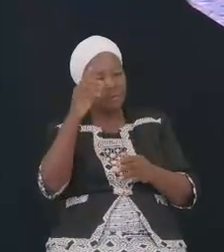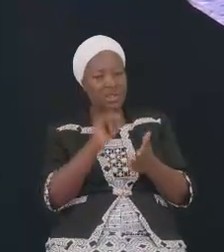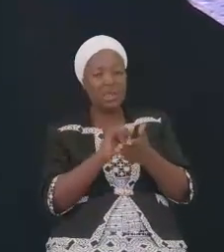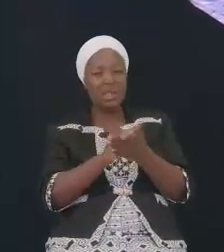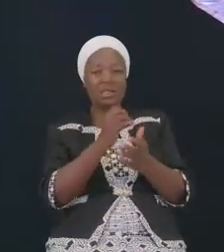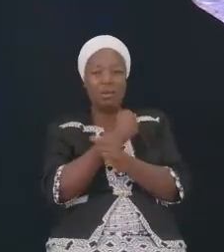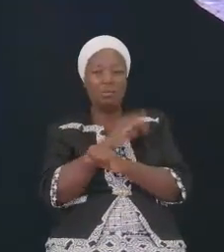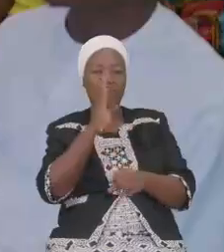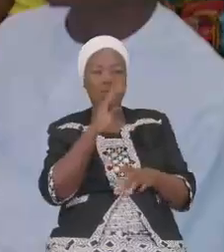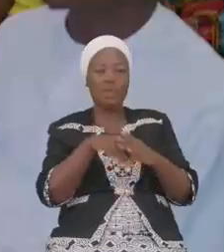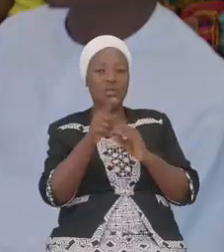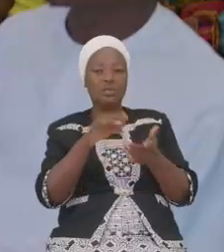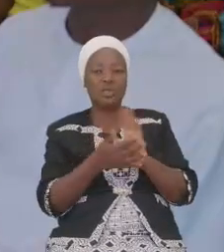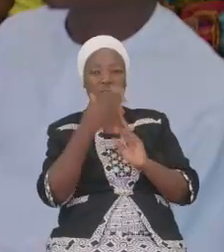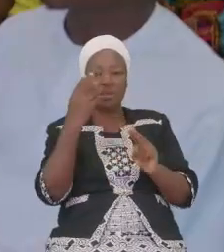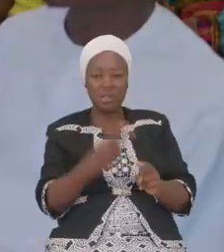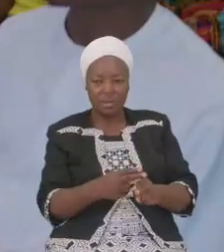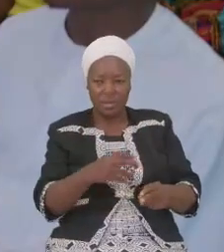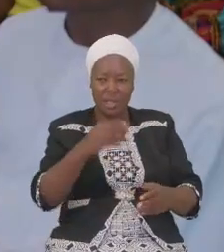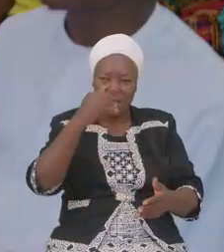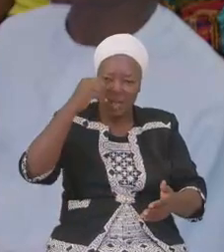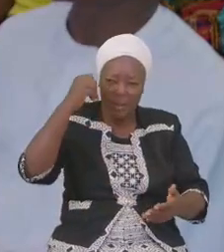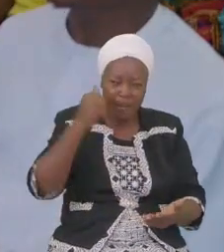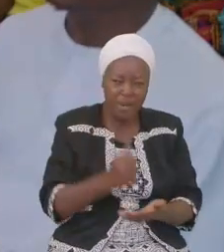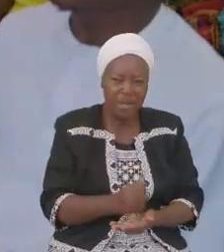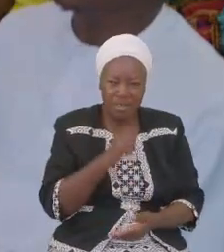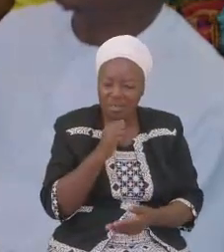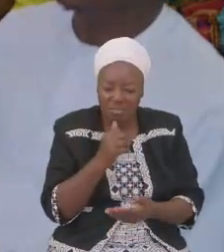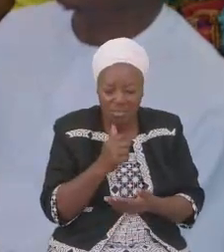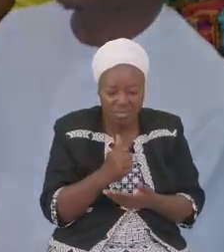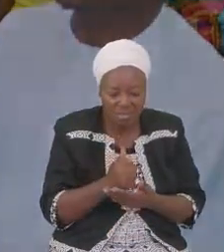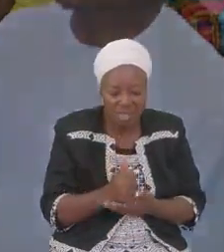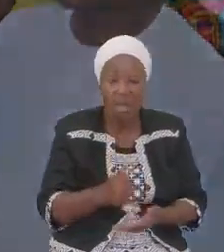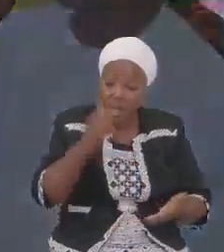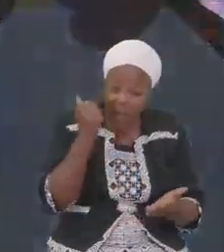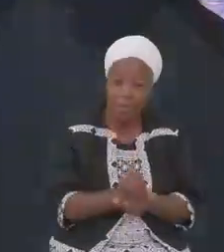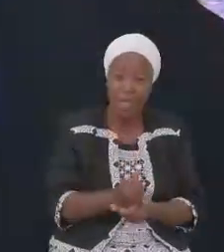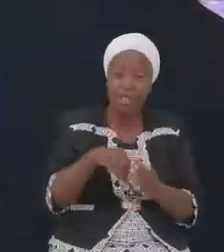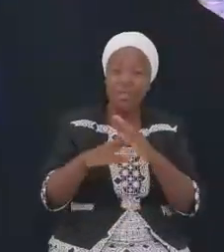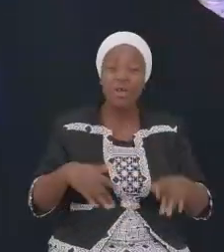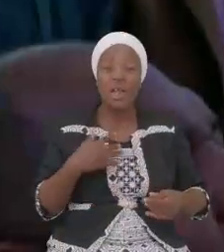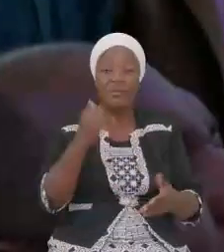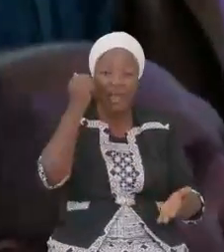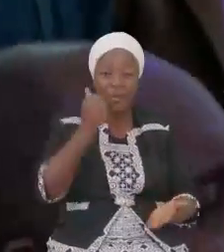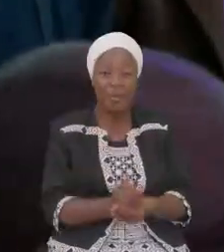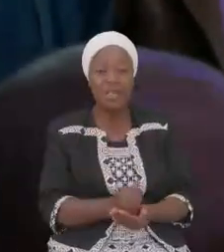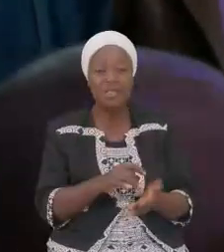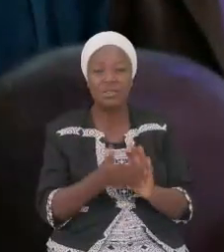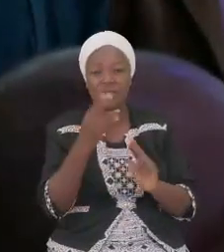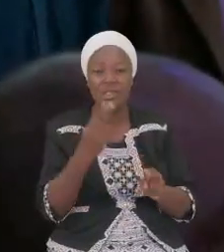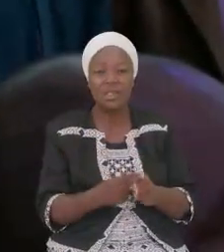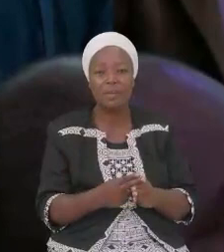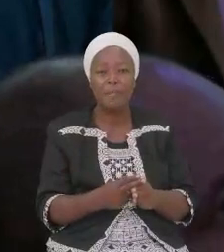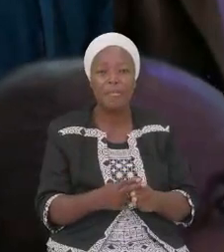be in you. Amen. Amen. In your life, amen. Amen.